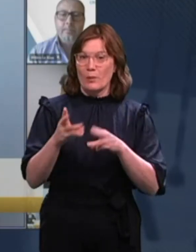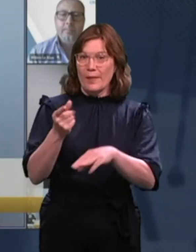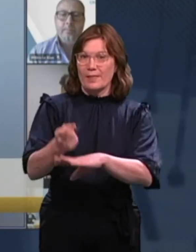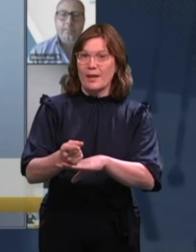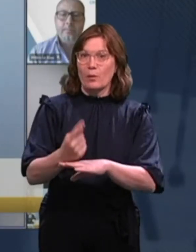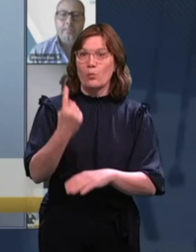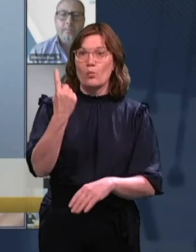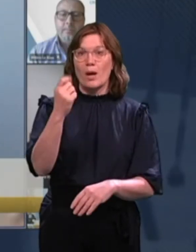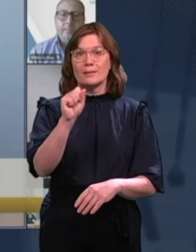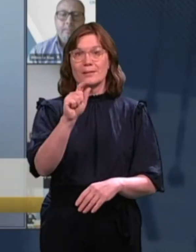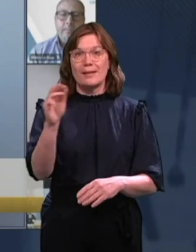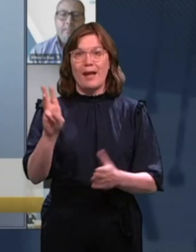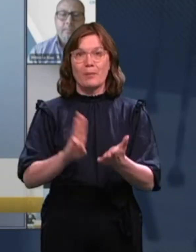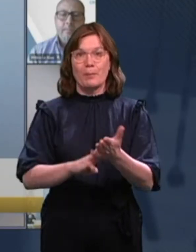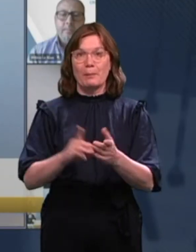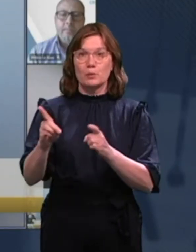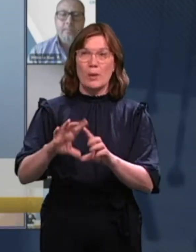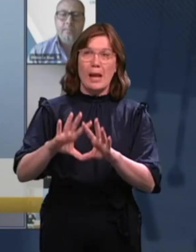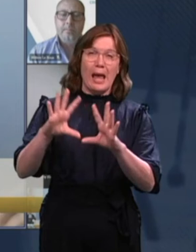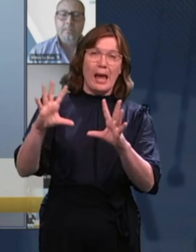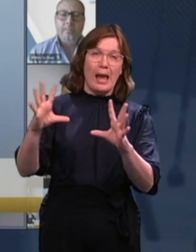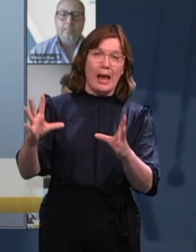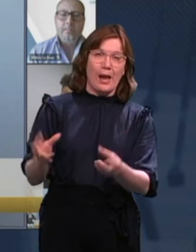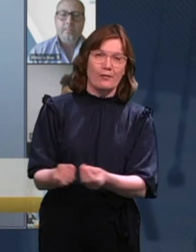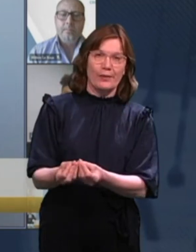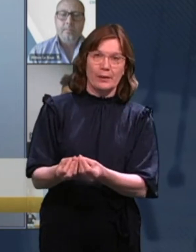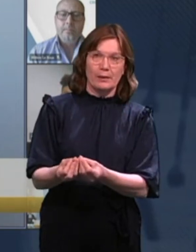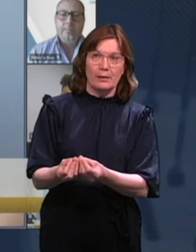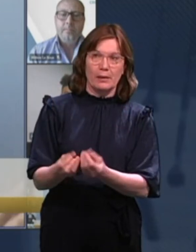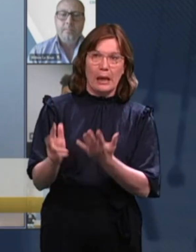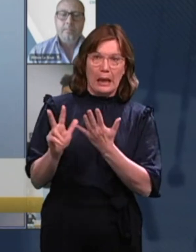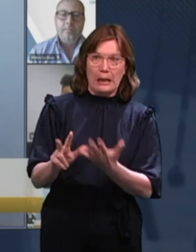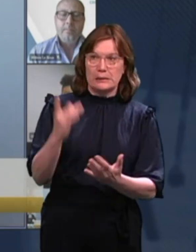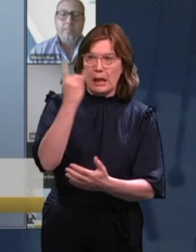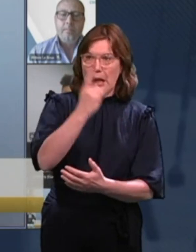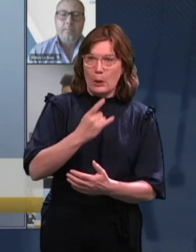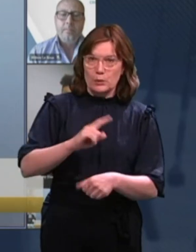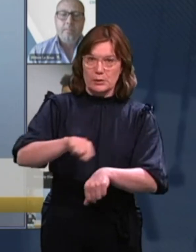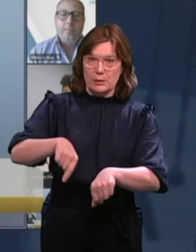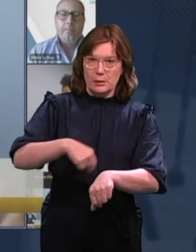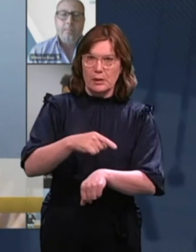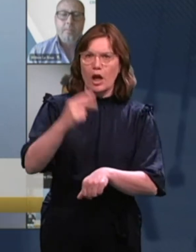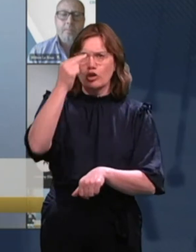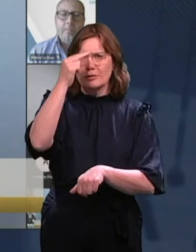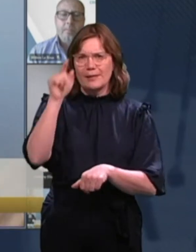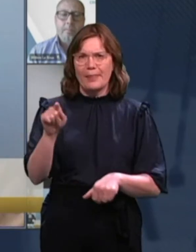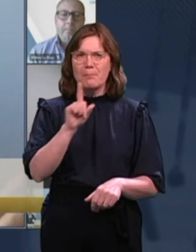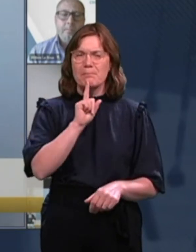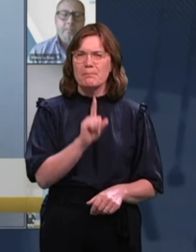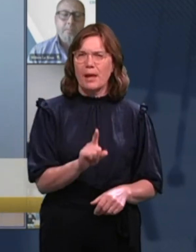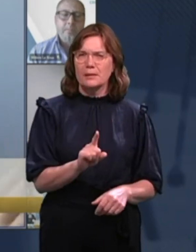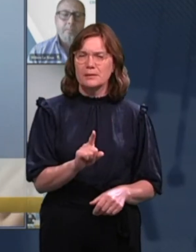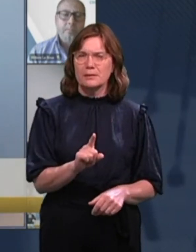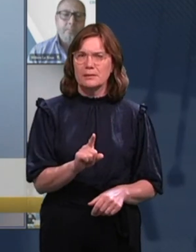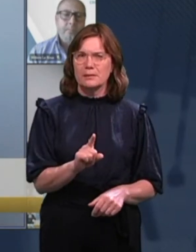one staff member who was doing everything, so that would take them the full 8 hours. So I can fully understand that part. However, when